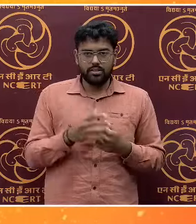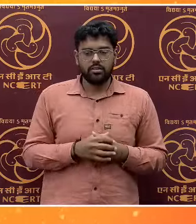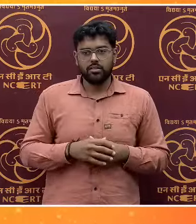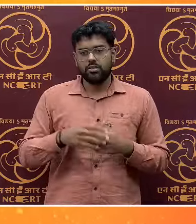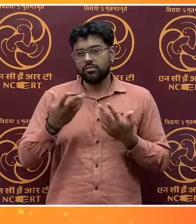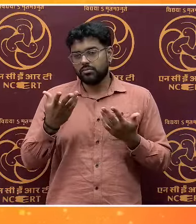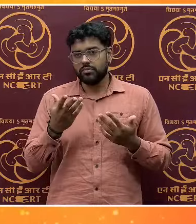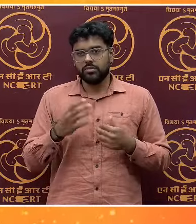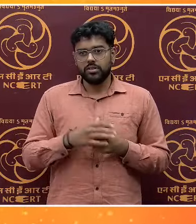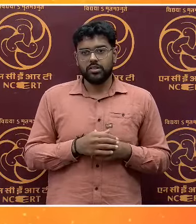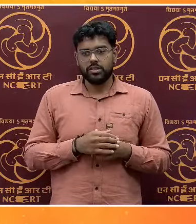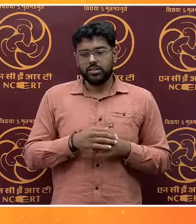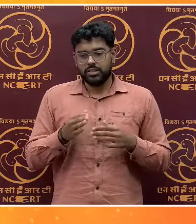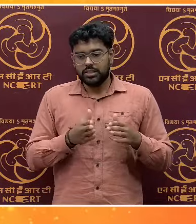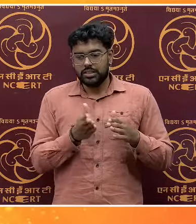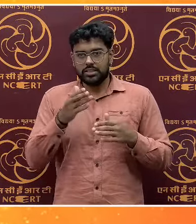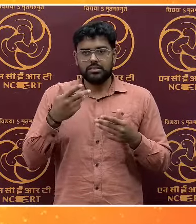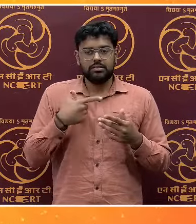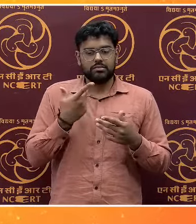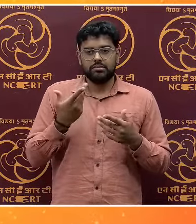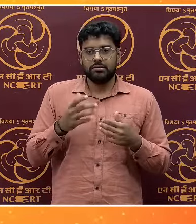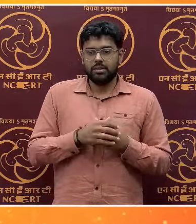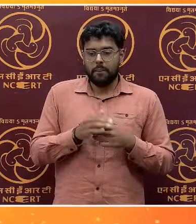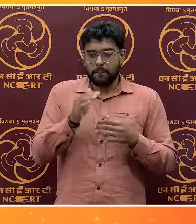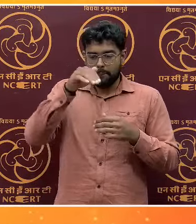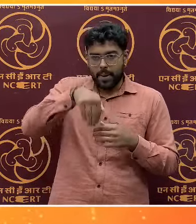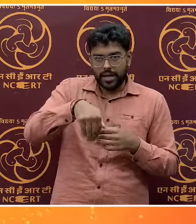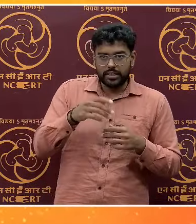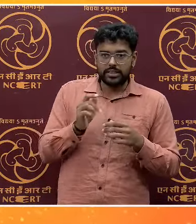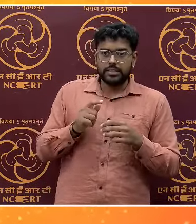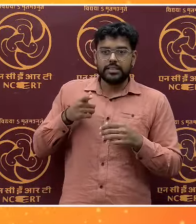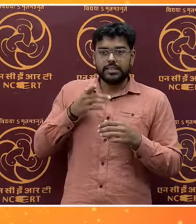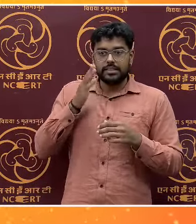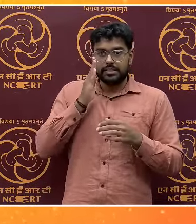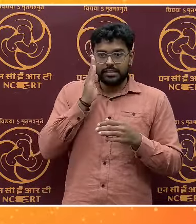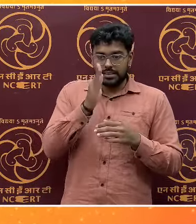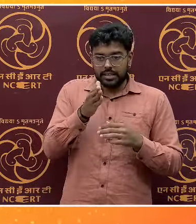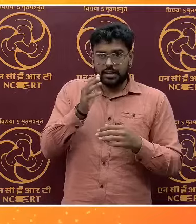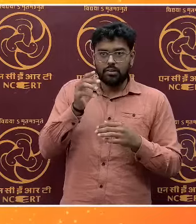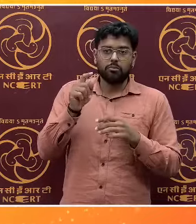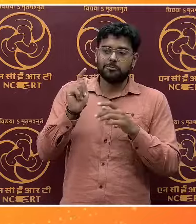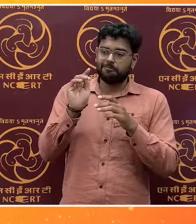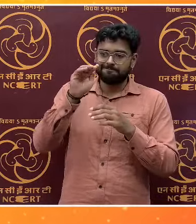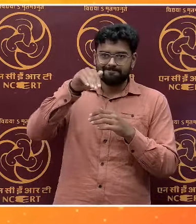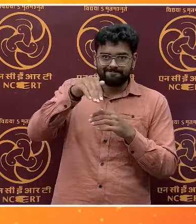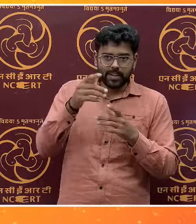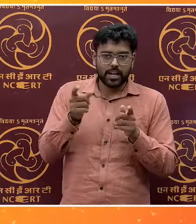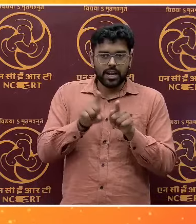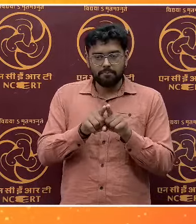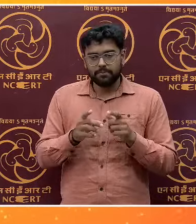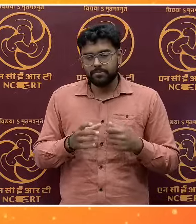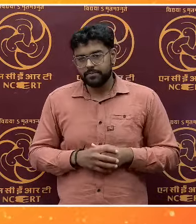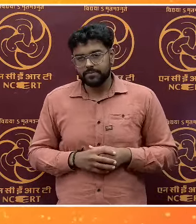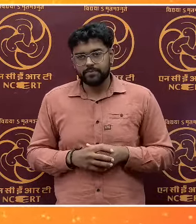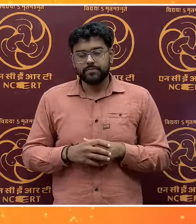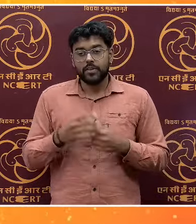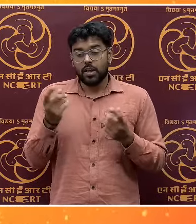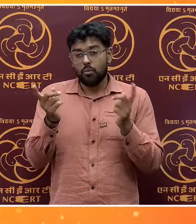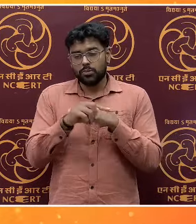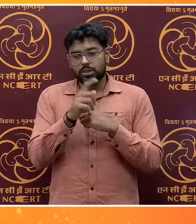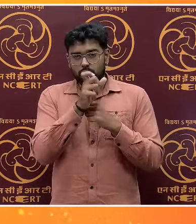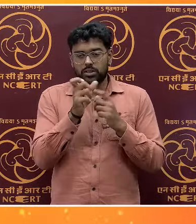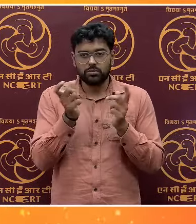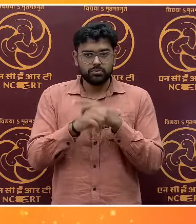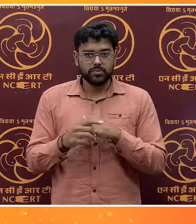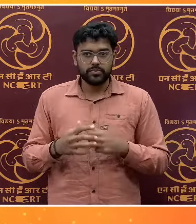is Rough, or what should I say? Bent. bent. Bent. Yeah. Yes. So, Okay. and we have some words like